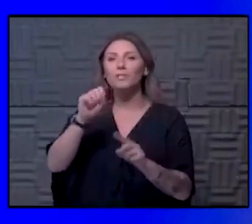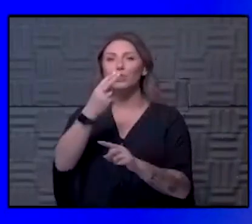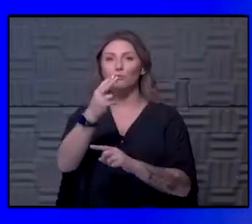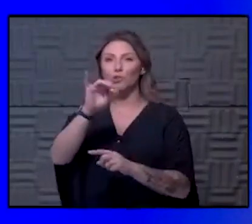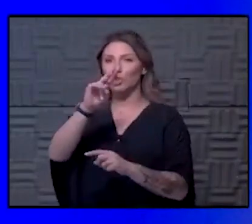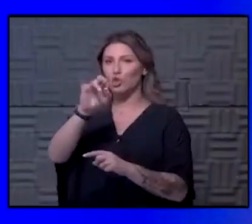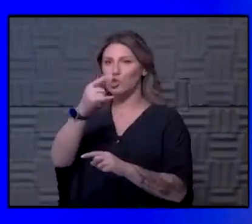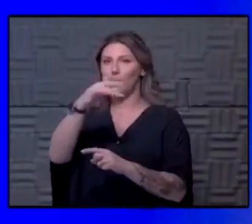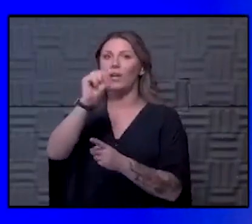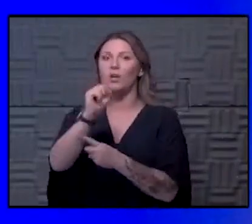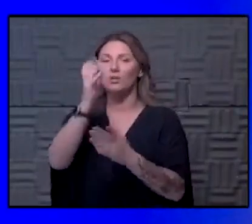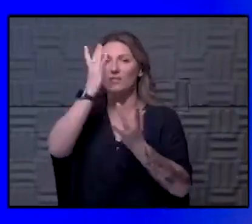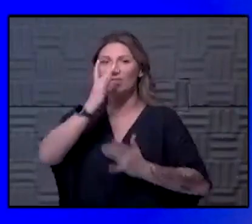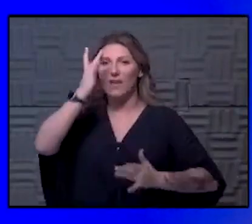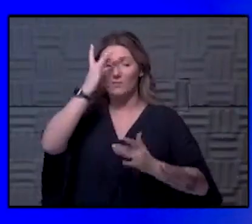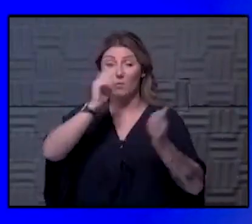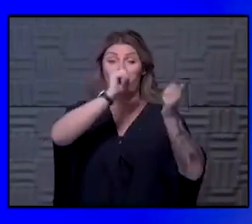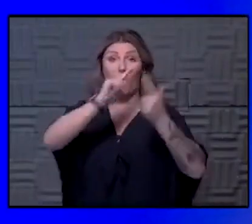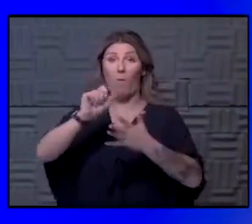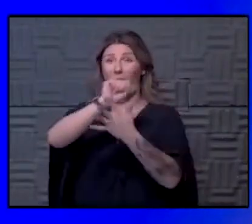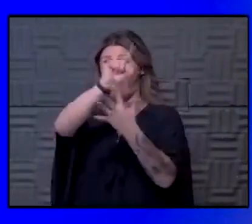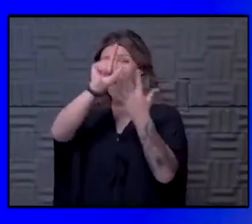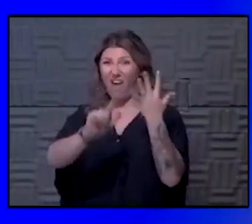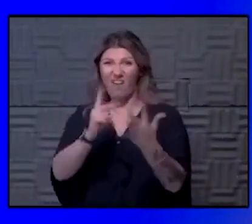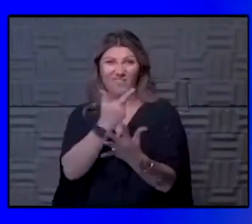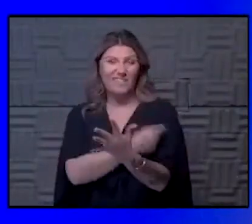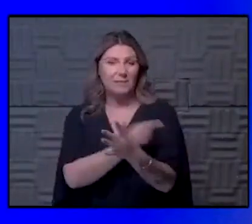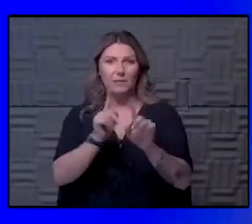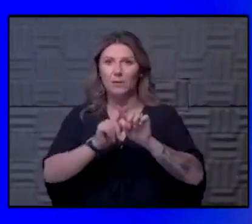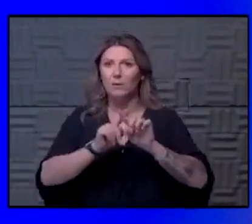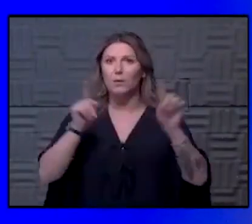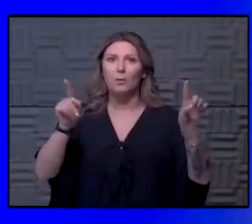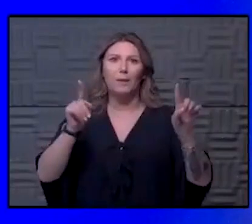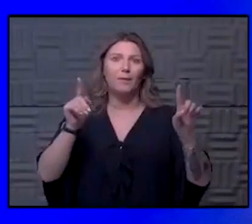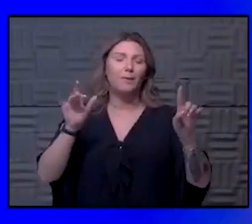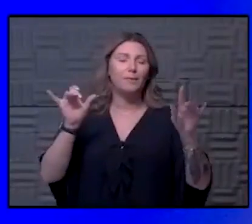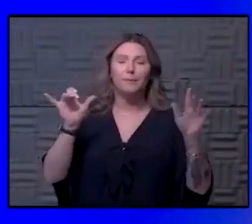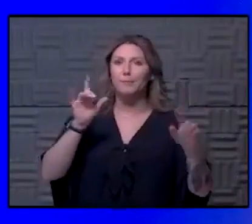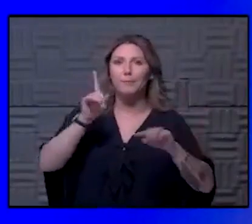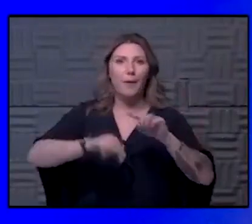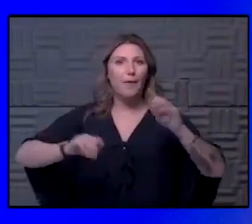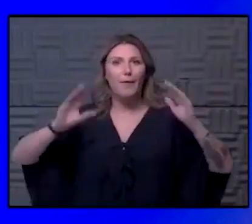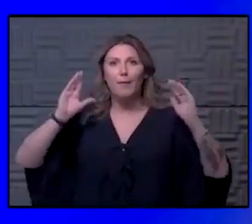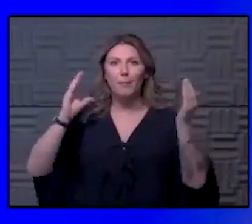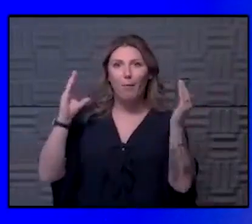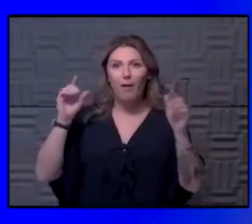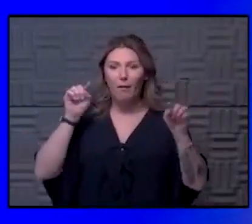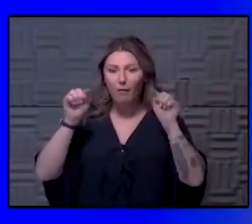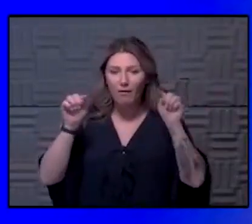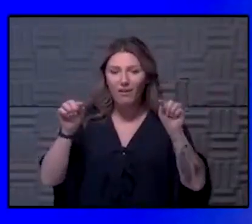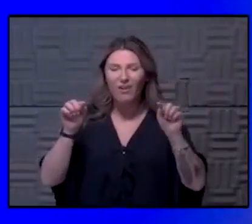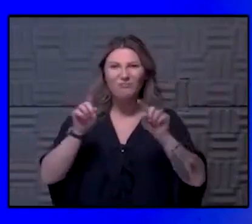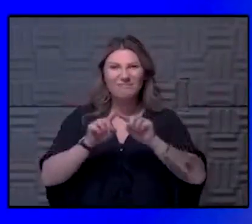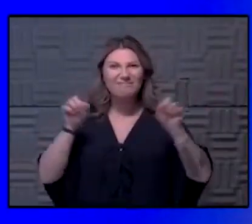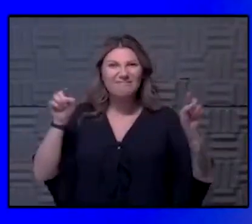essentially. So I think all these vaccines are so different, apples to oranges. You really can't compare. But we have to look at the